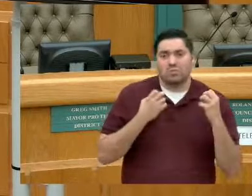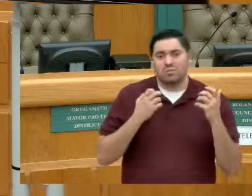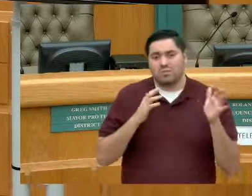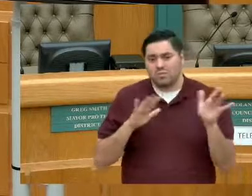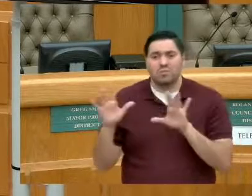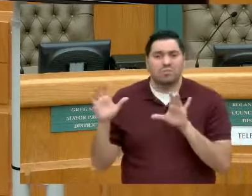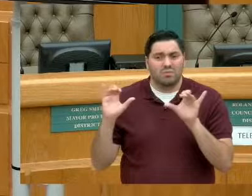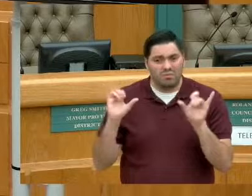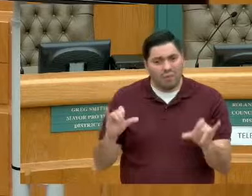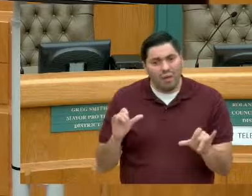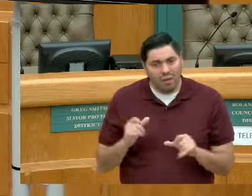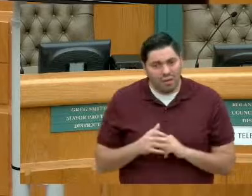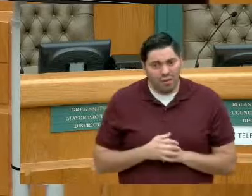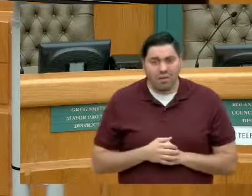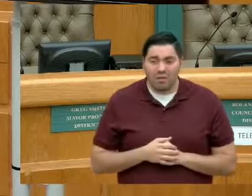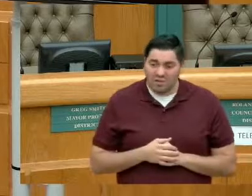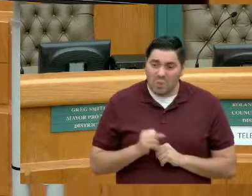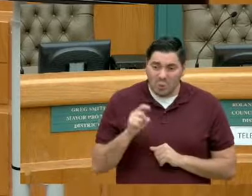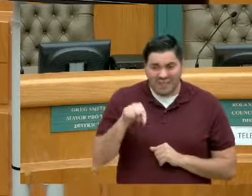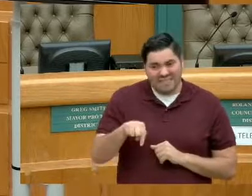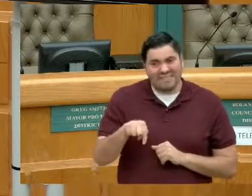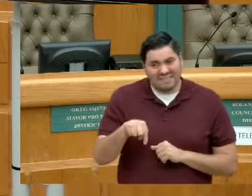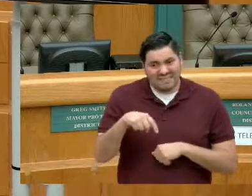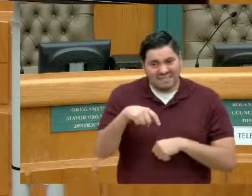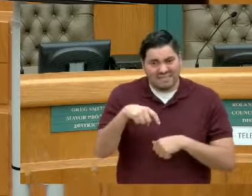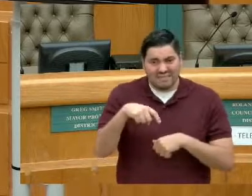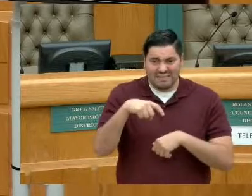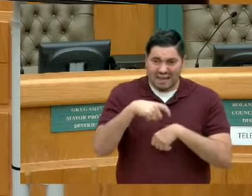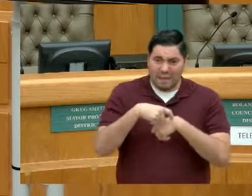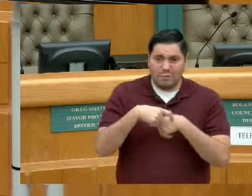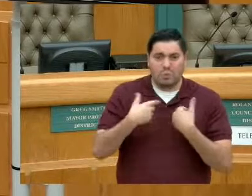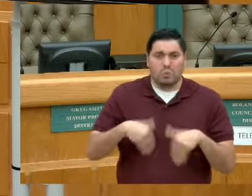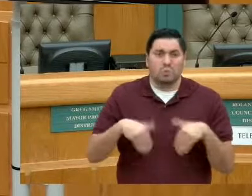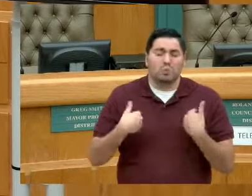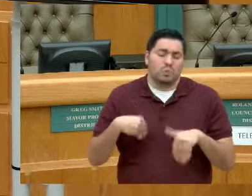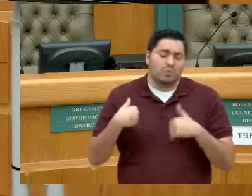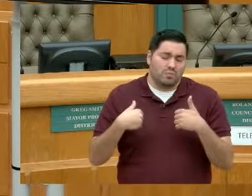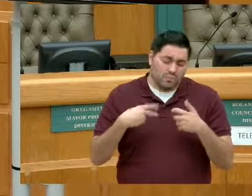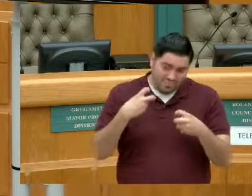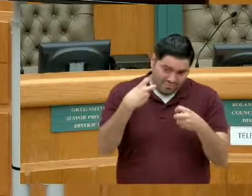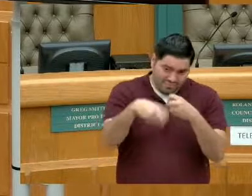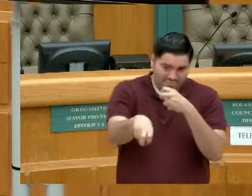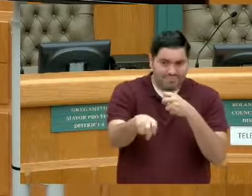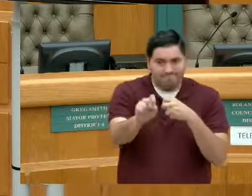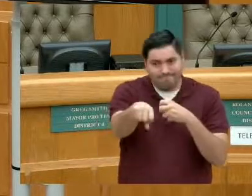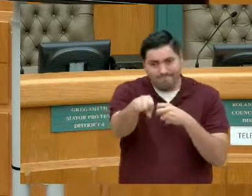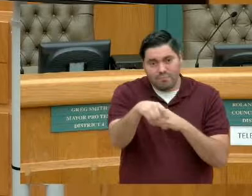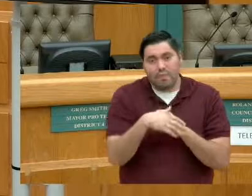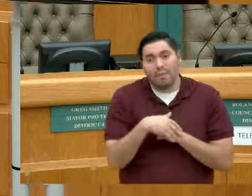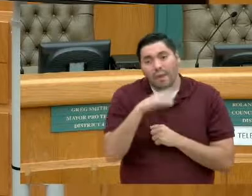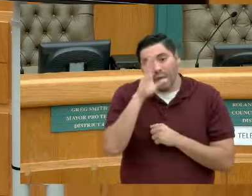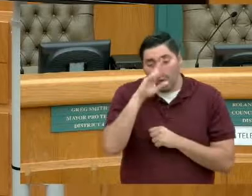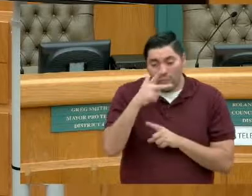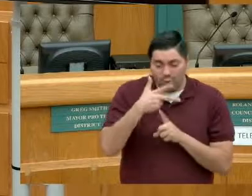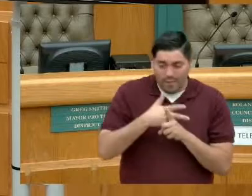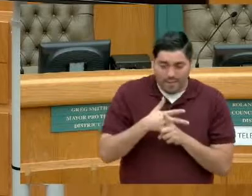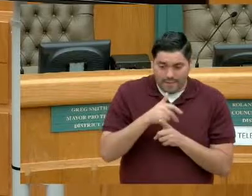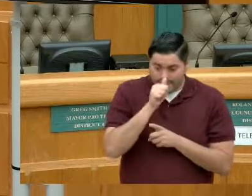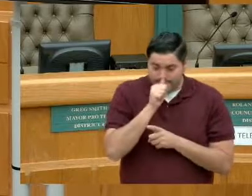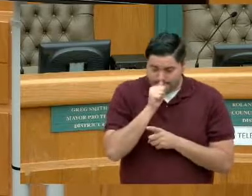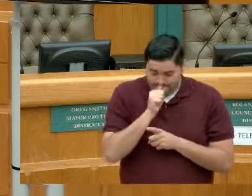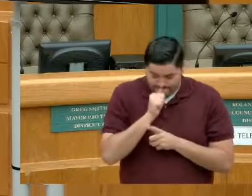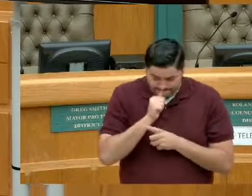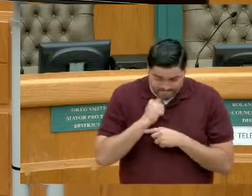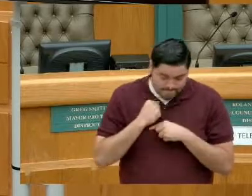can tell you that these are difficult times. But I know that we have gone through these 3 months together for